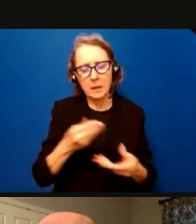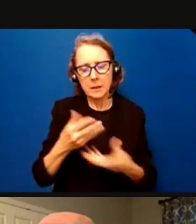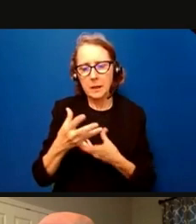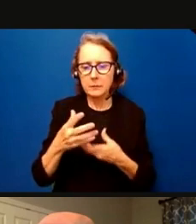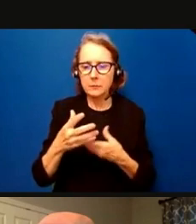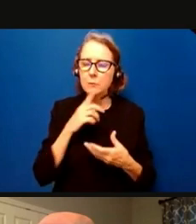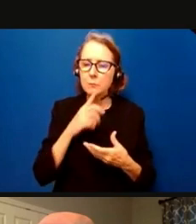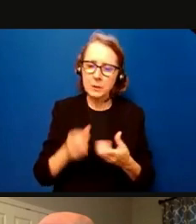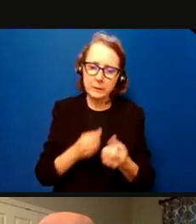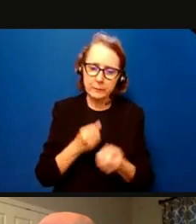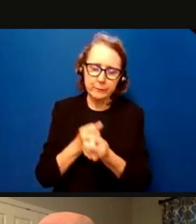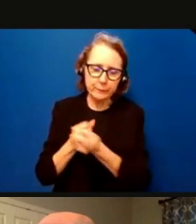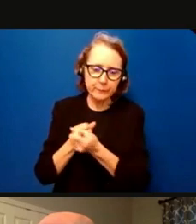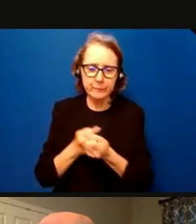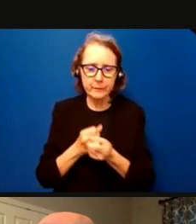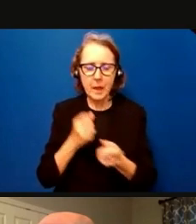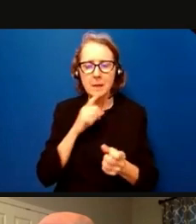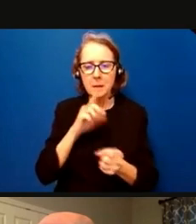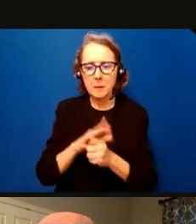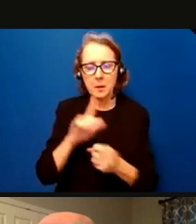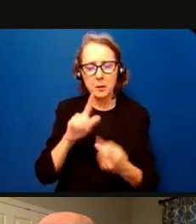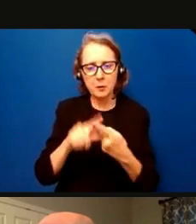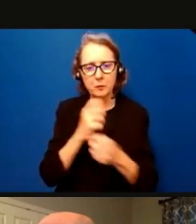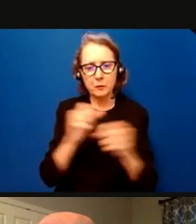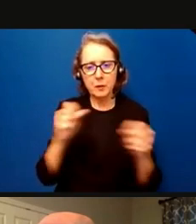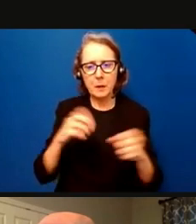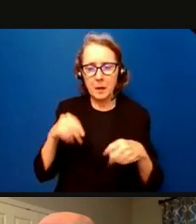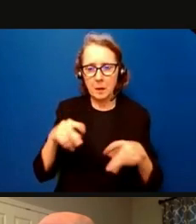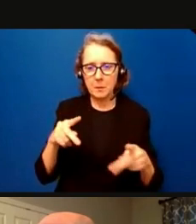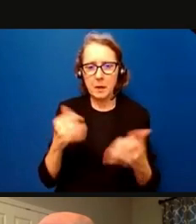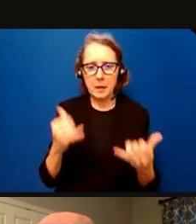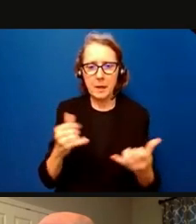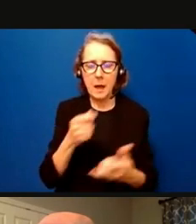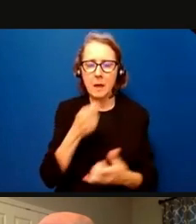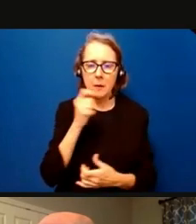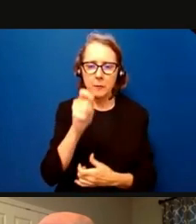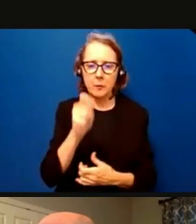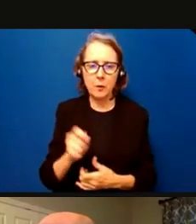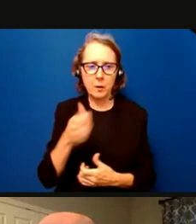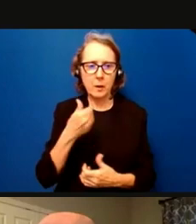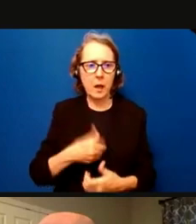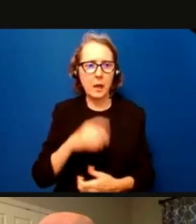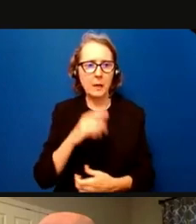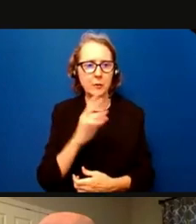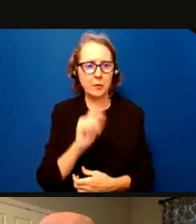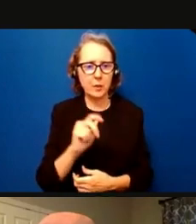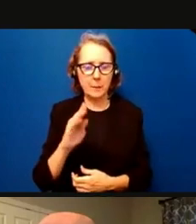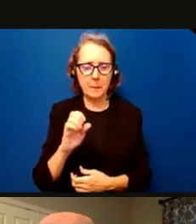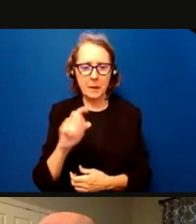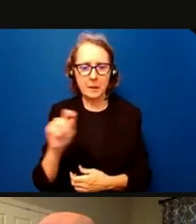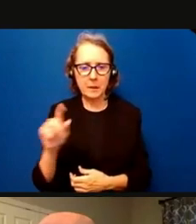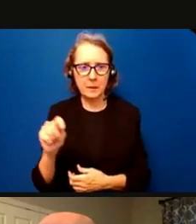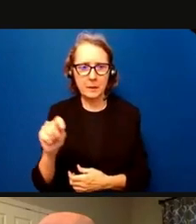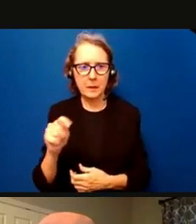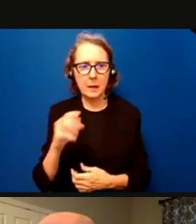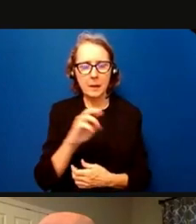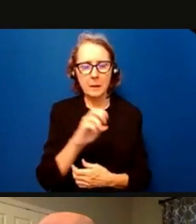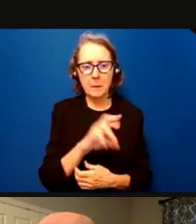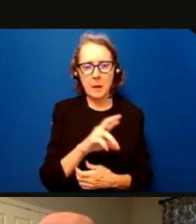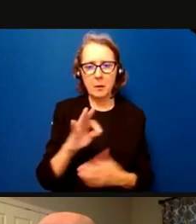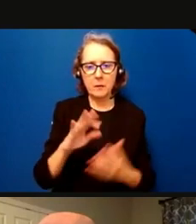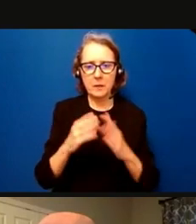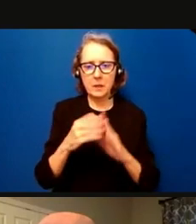commitment to the freedom and opportunity. And now, therefore, I, Chuck Bennett, Mayor of the City of Salem, do hereby proclaim